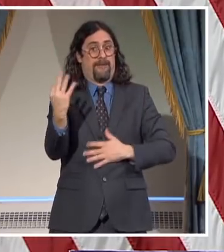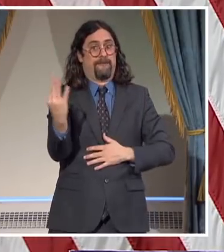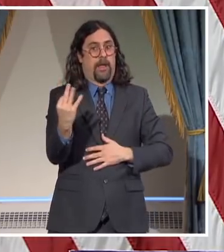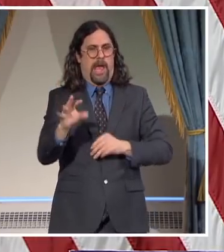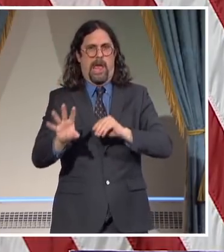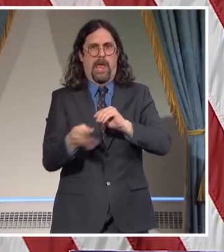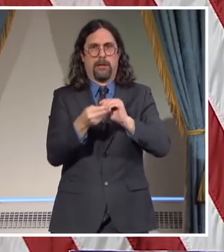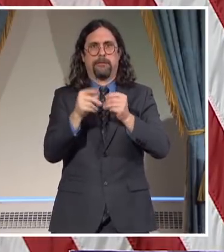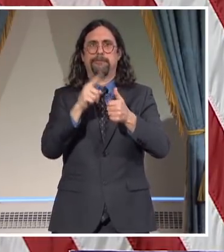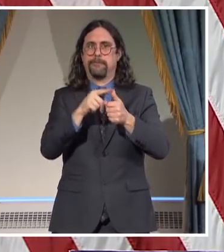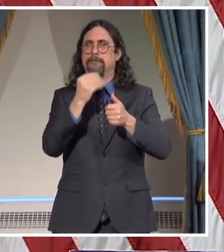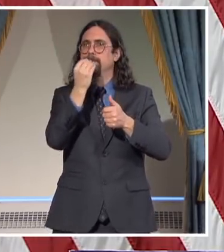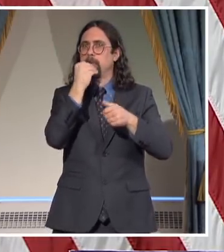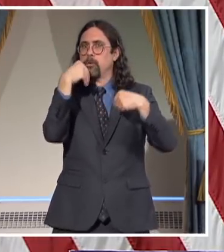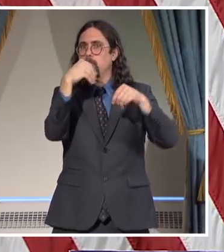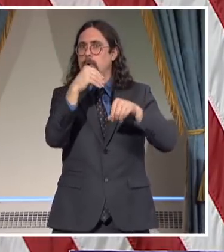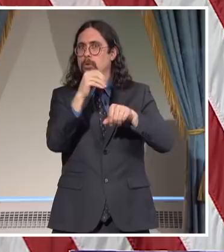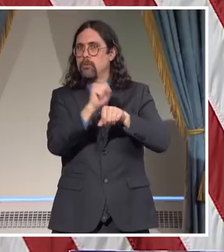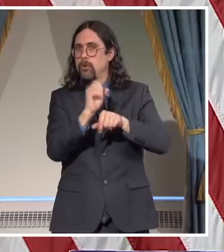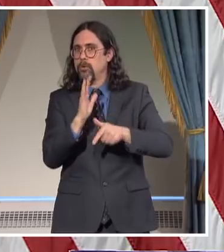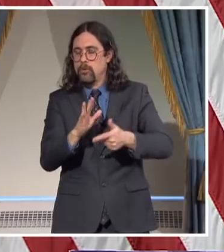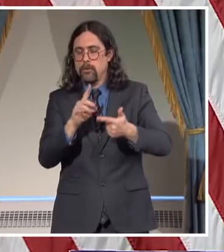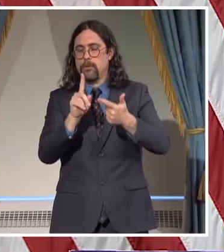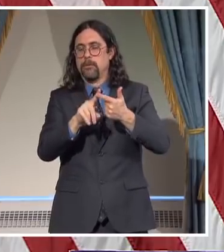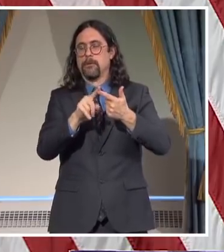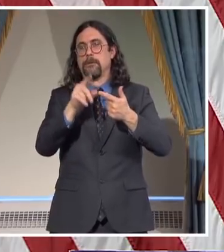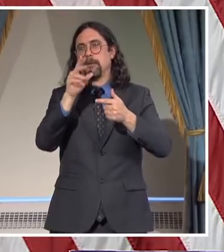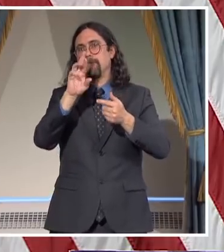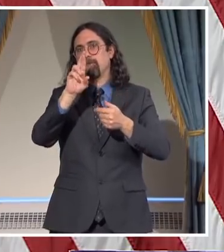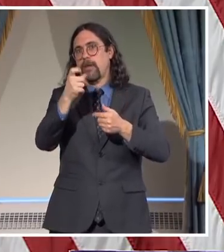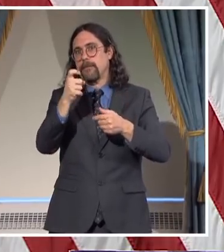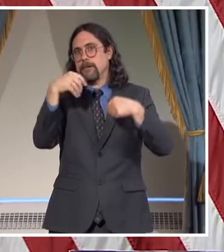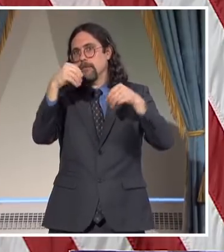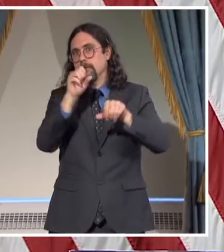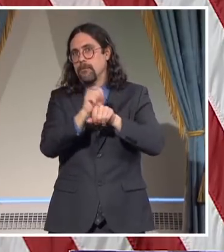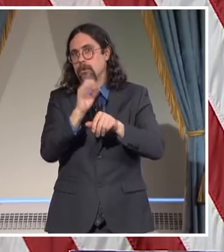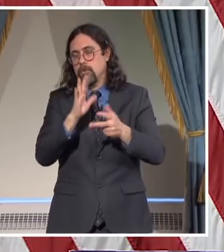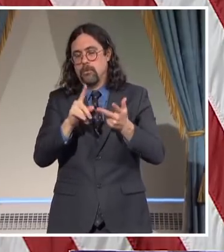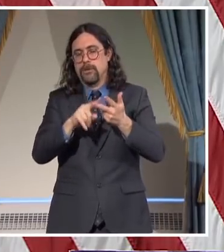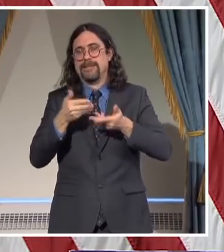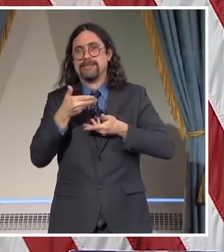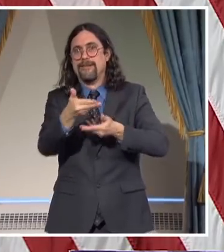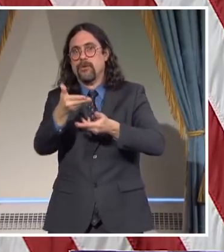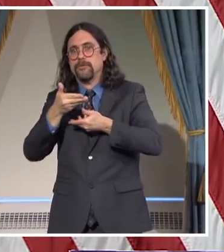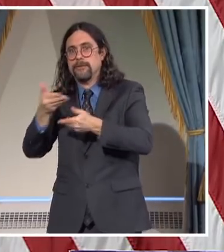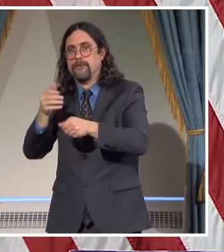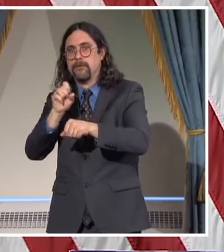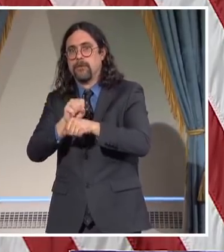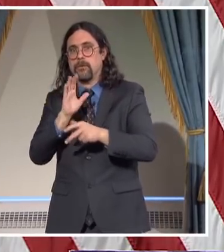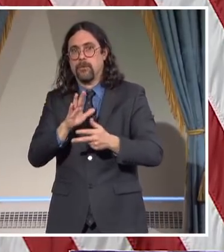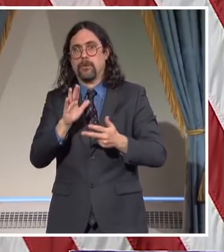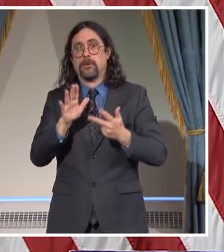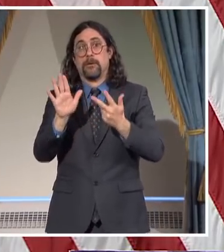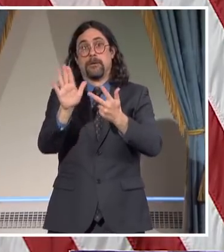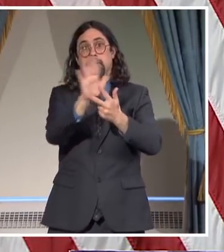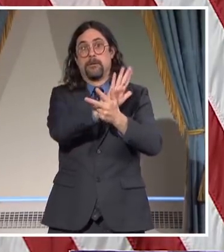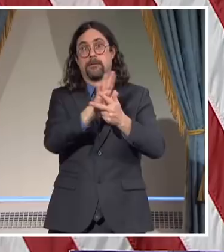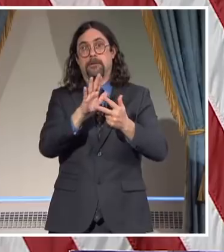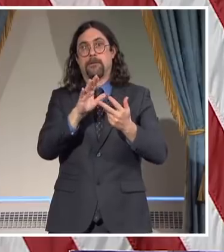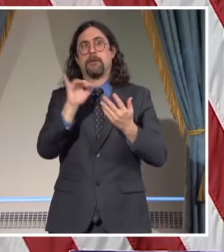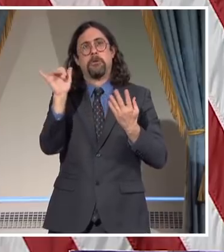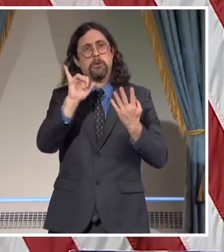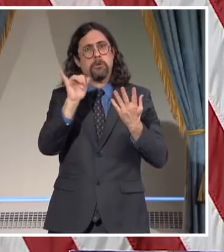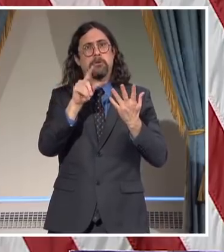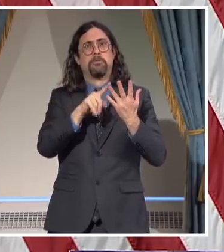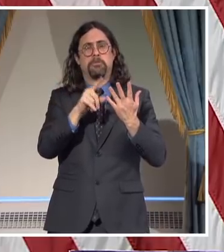covered. They will now be covered. Essential staff from the Staten Island Ferry and NYC Ferry will join other transit